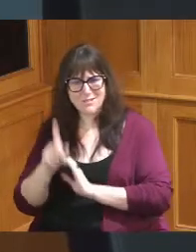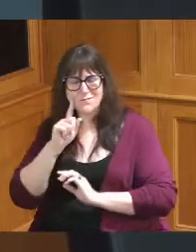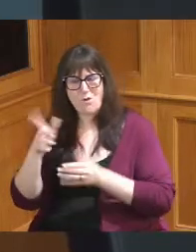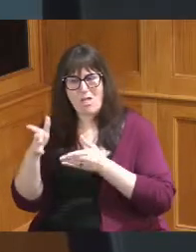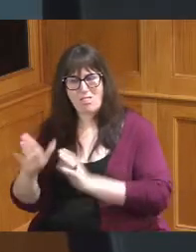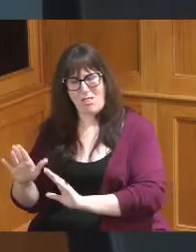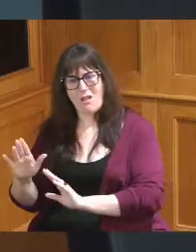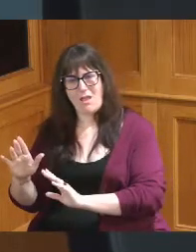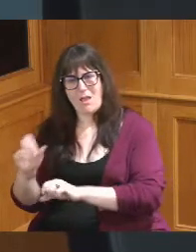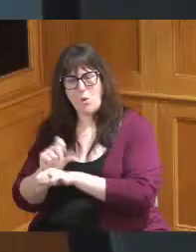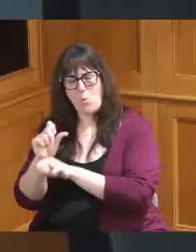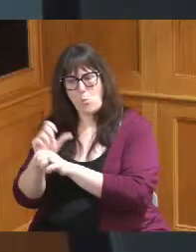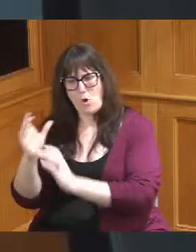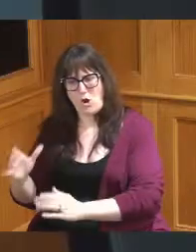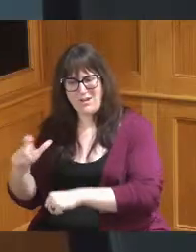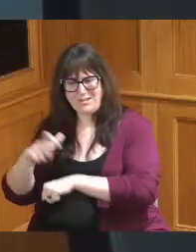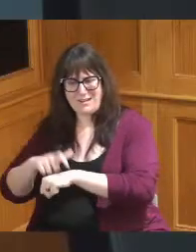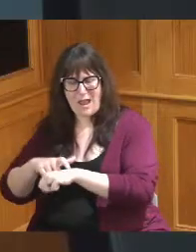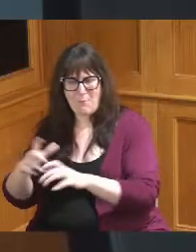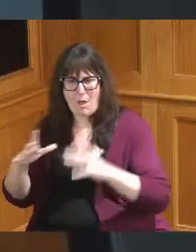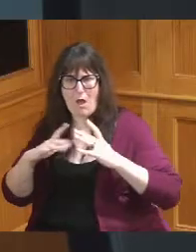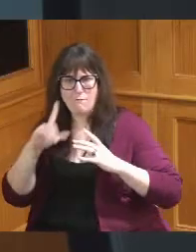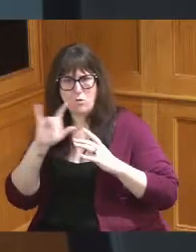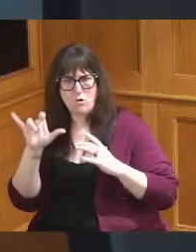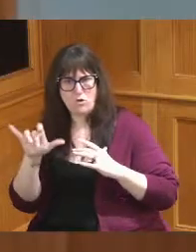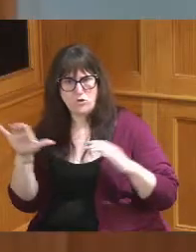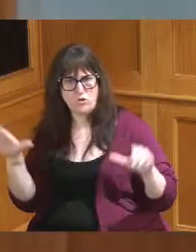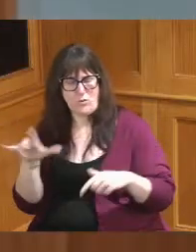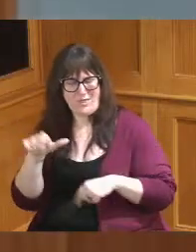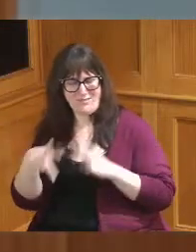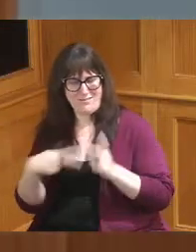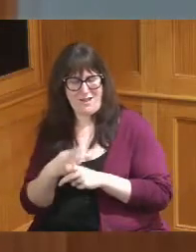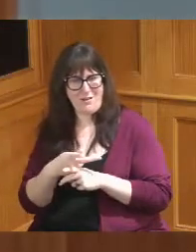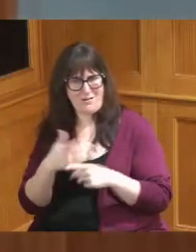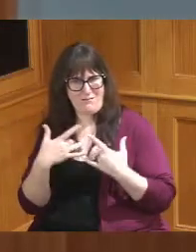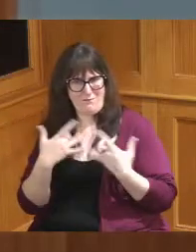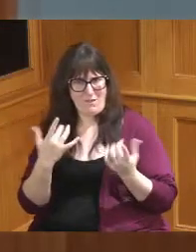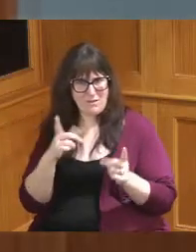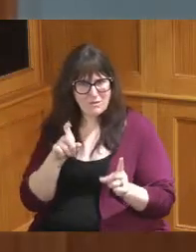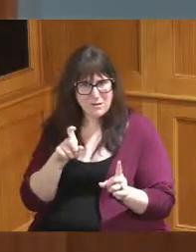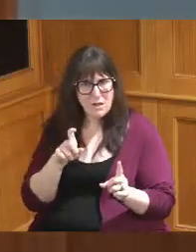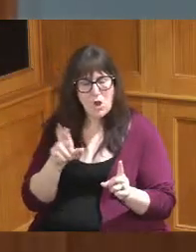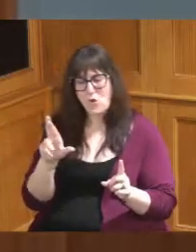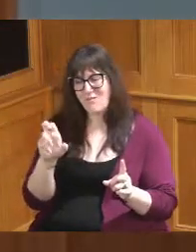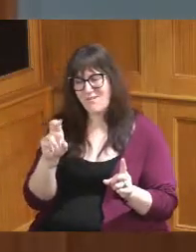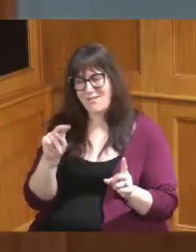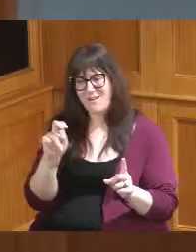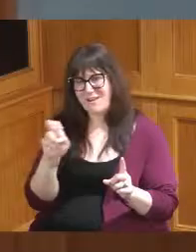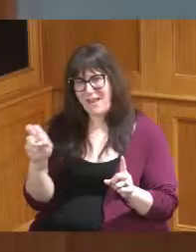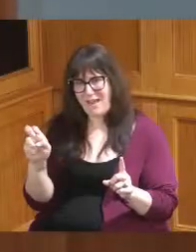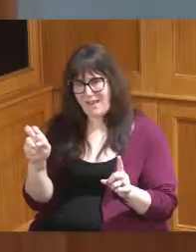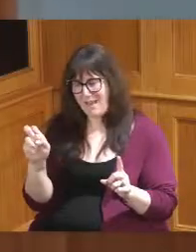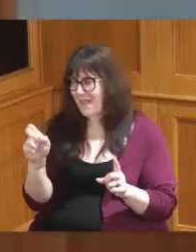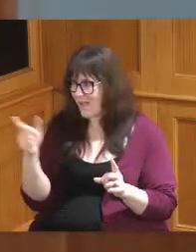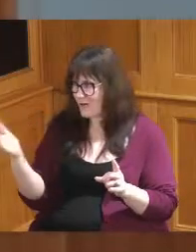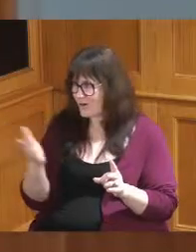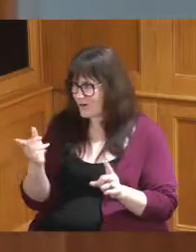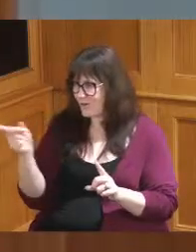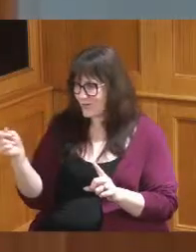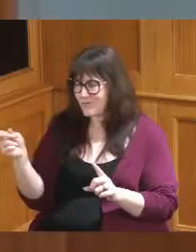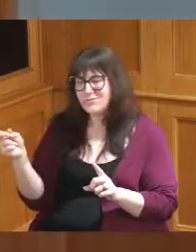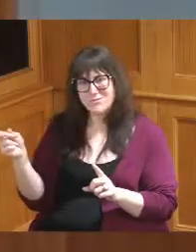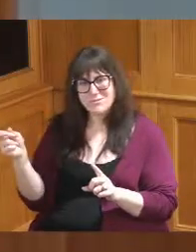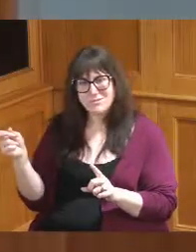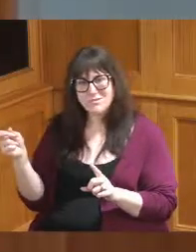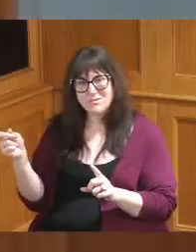employees some time off in order to do this? I want to introduce Renee. From the Center for Closing the